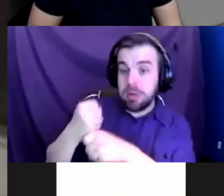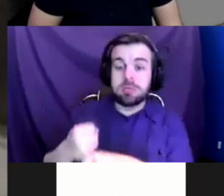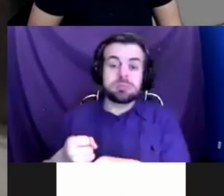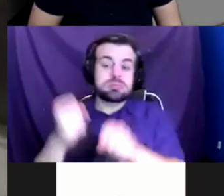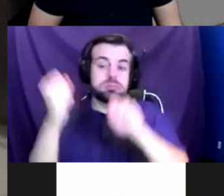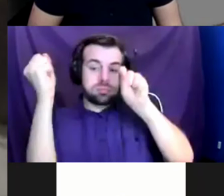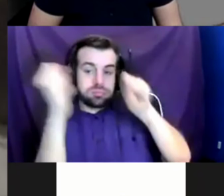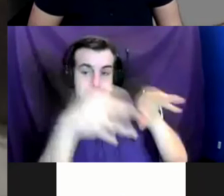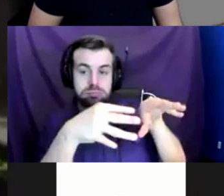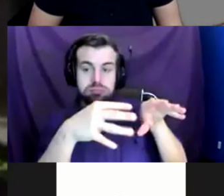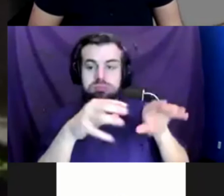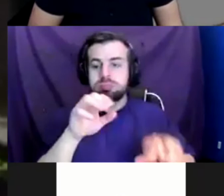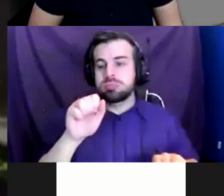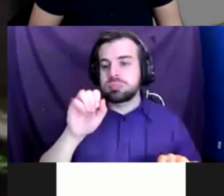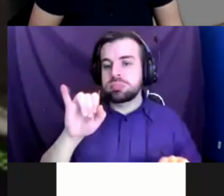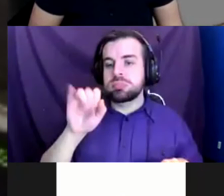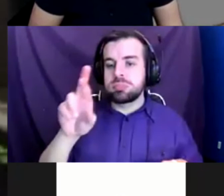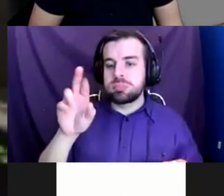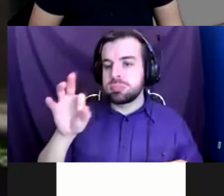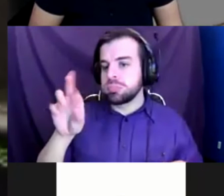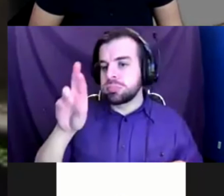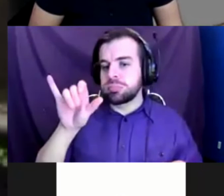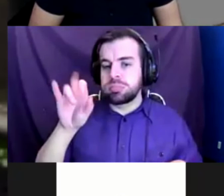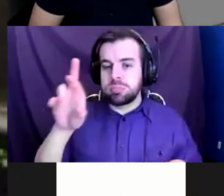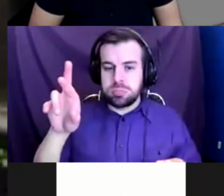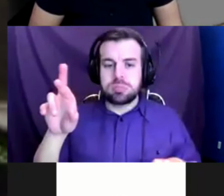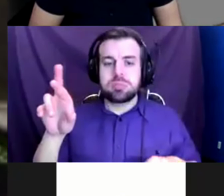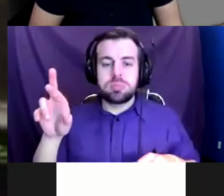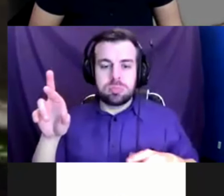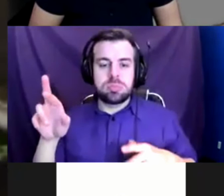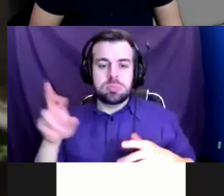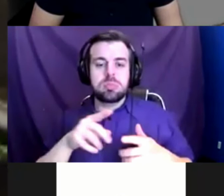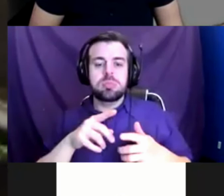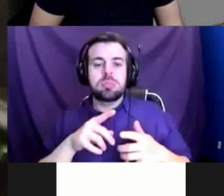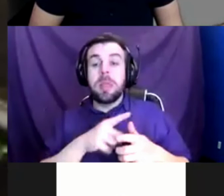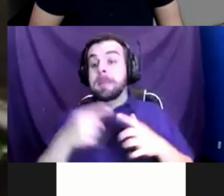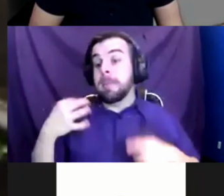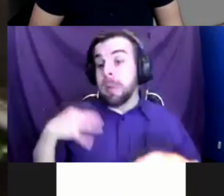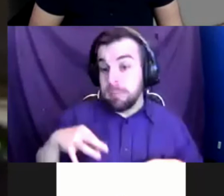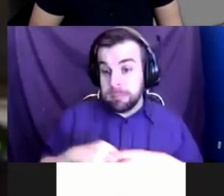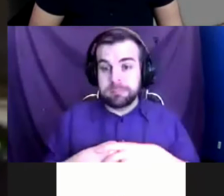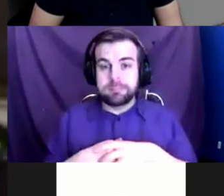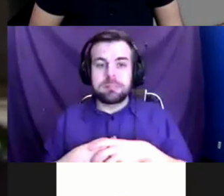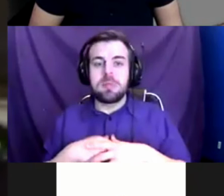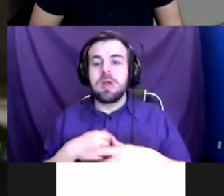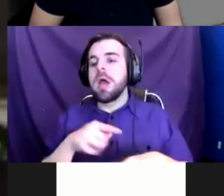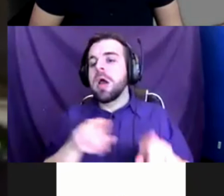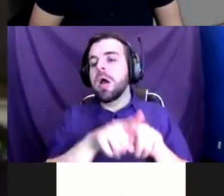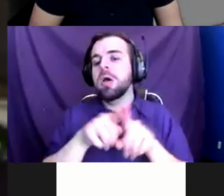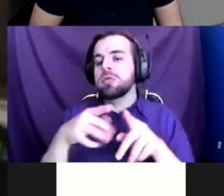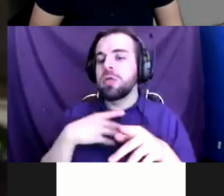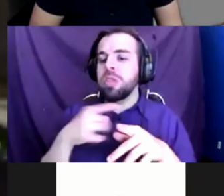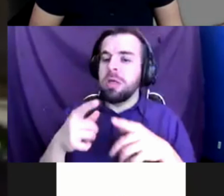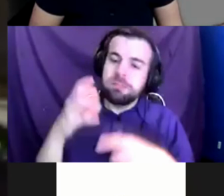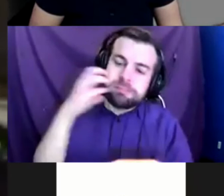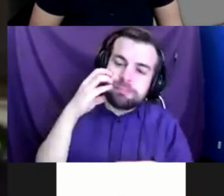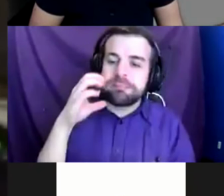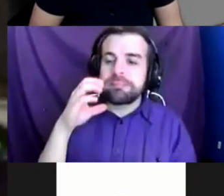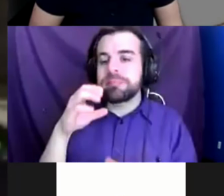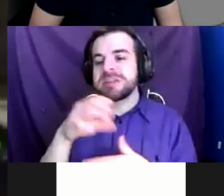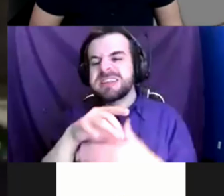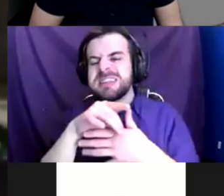I also like to make steak fries. So I get a bag of steak fries and put it in here and make it up in a